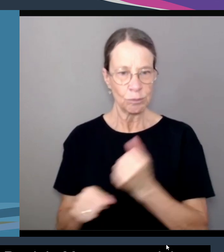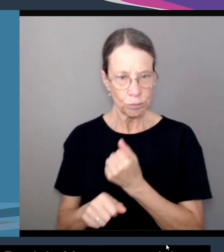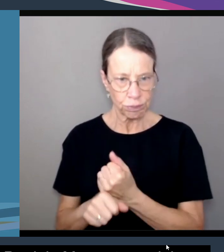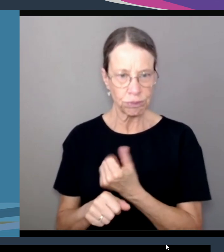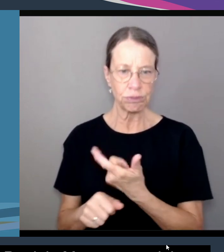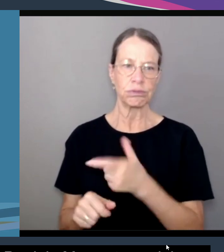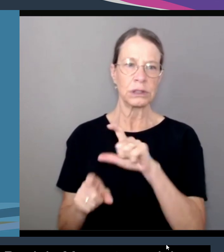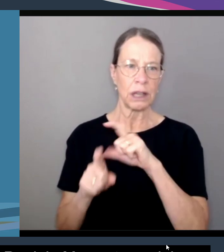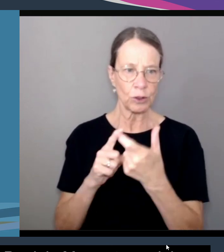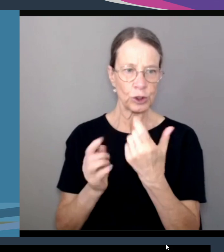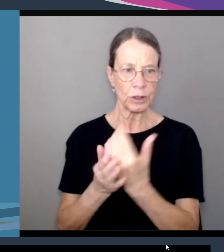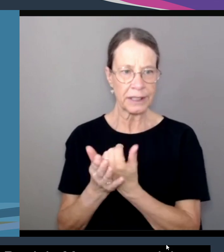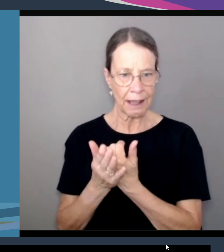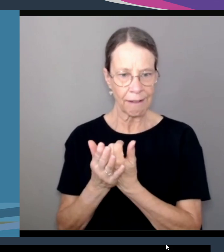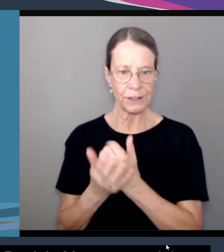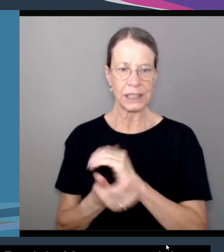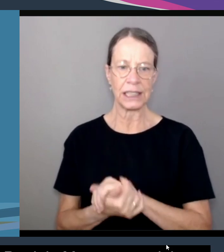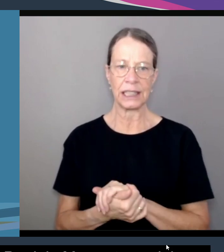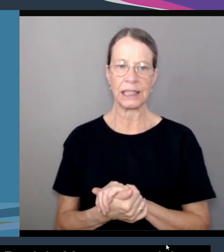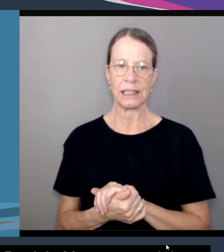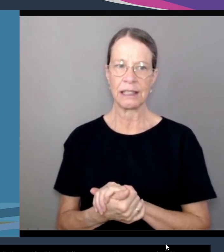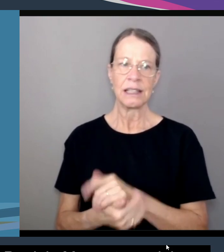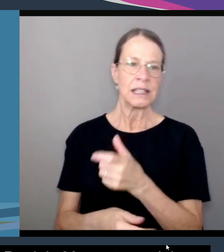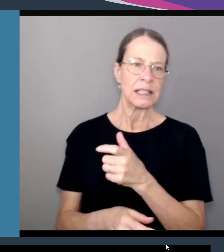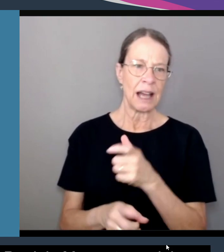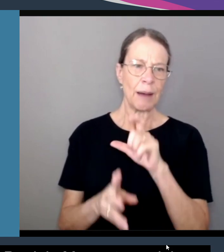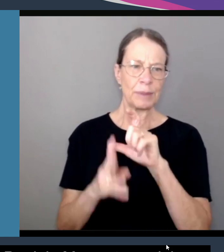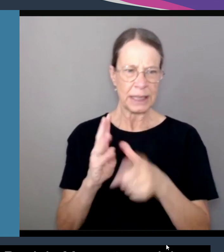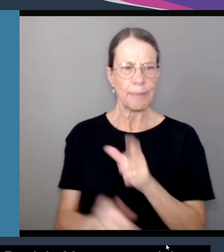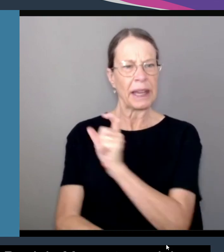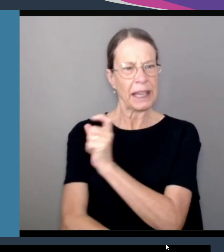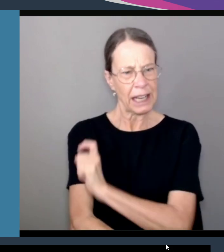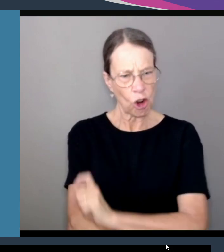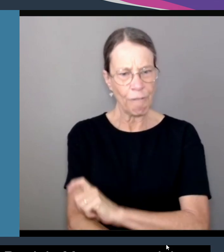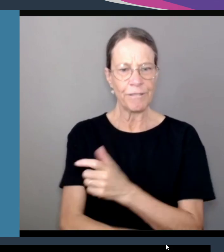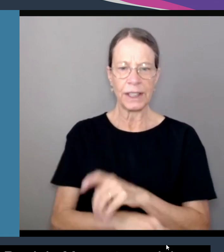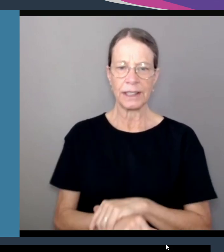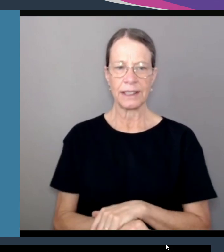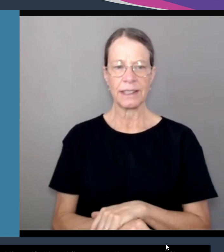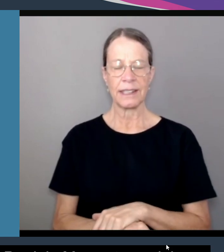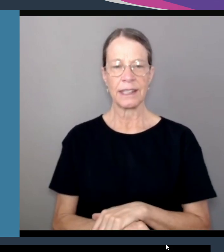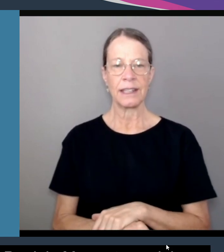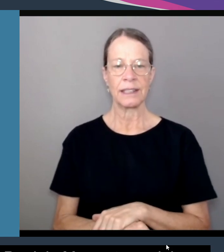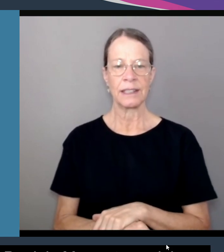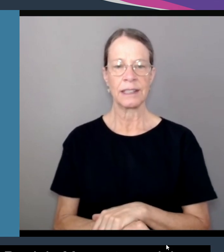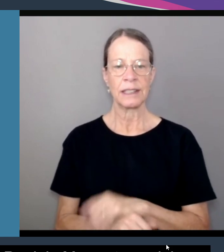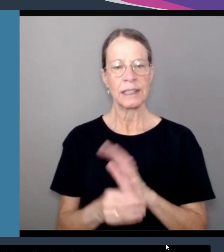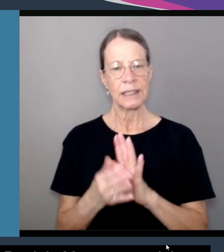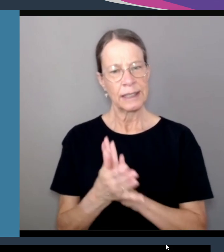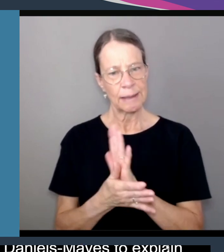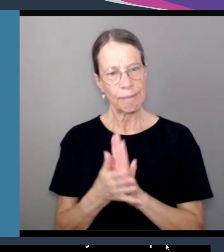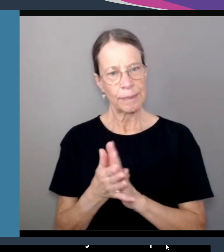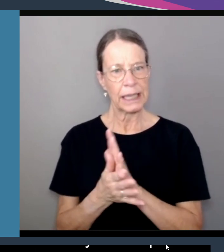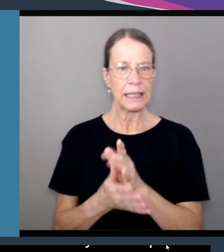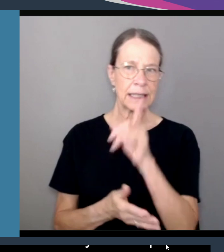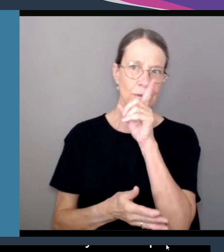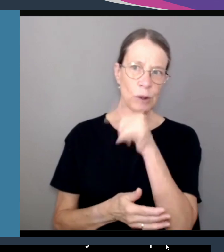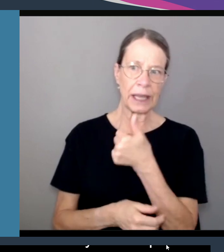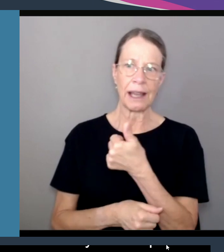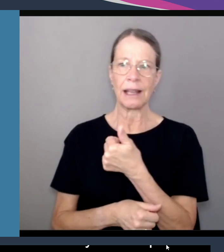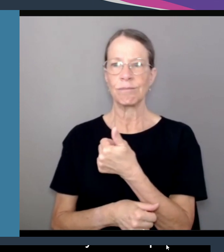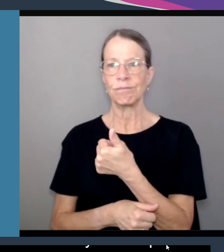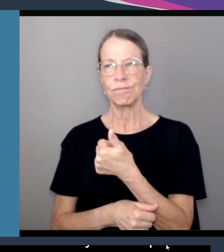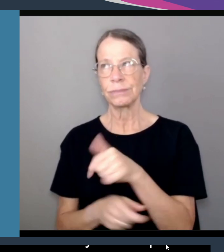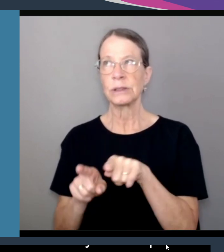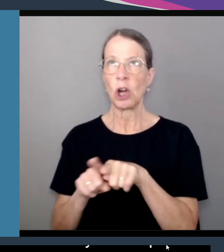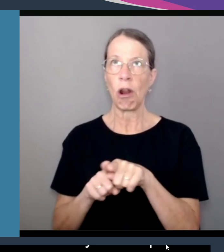about disability confidence. So being able to then sort of take what we're learning from